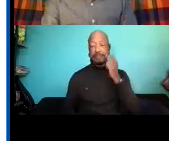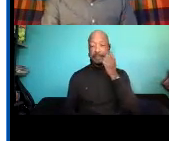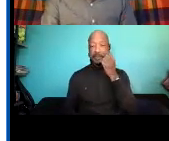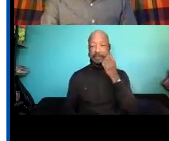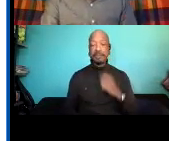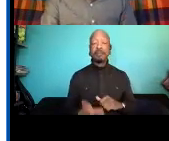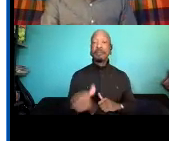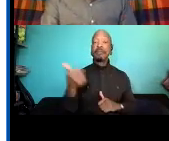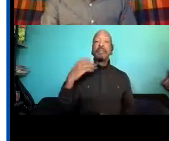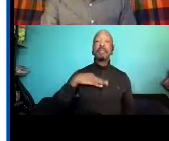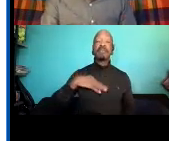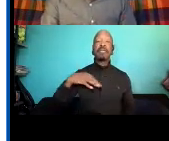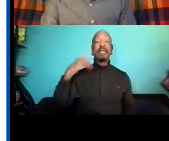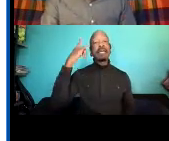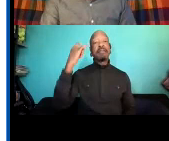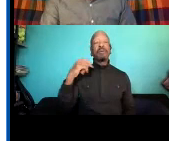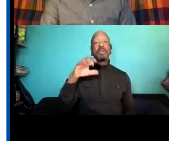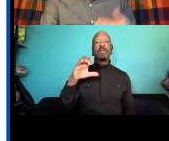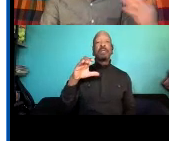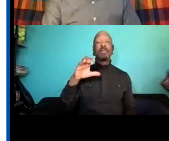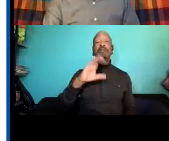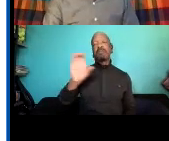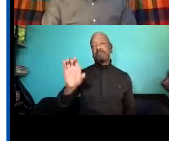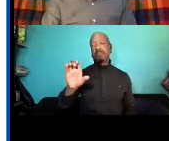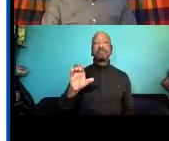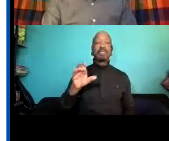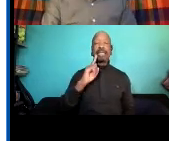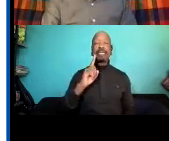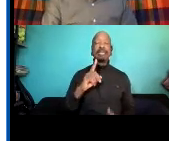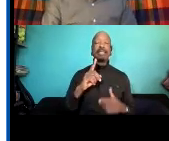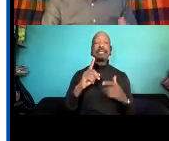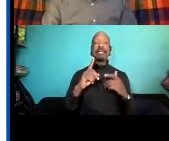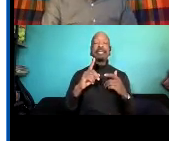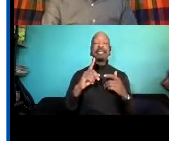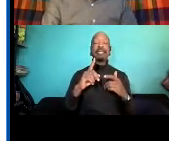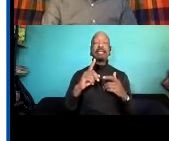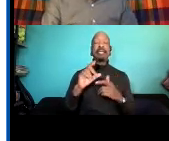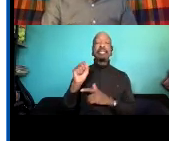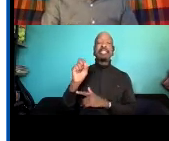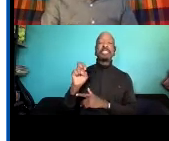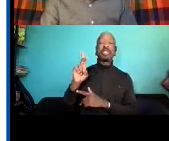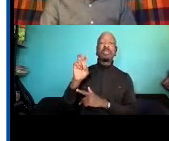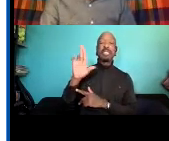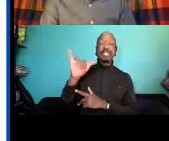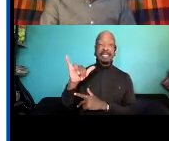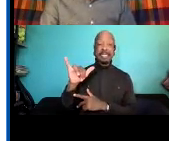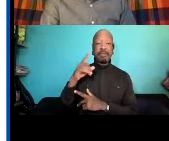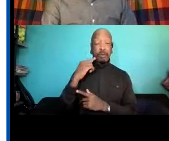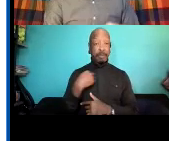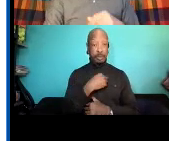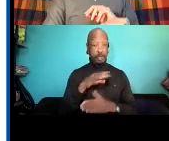Another benefit of California cooperative corporations is that there's a securities exemption for member shares up to $1,000 per